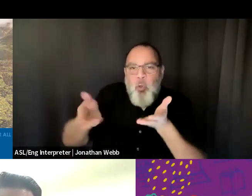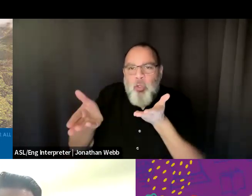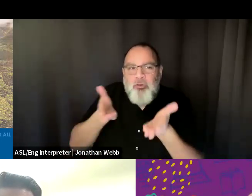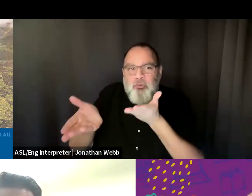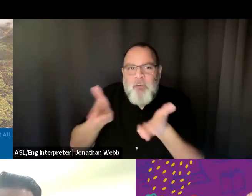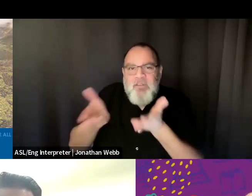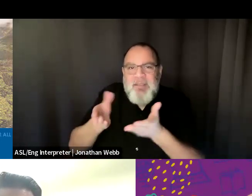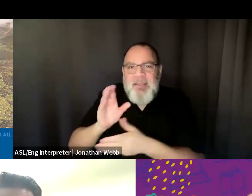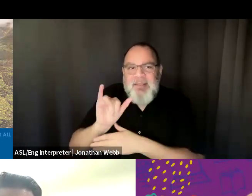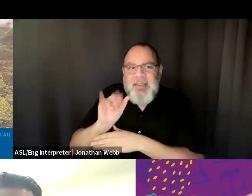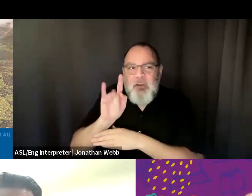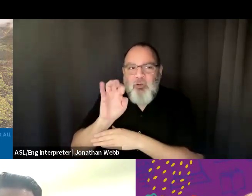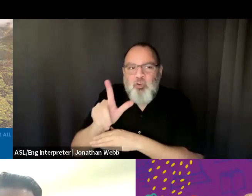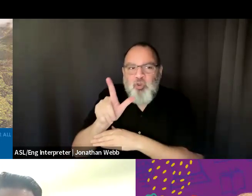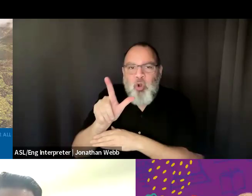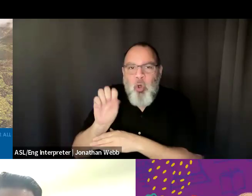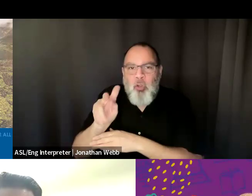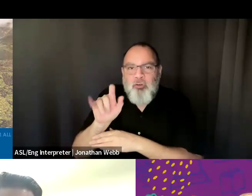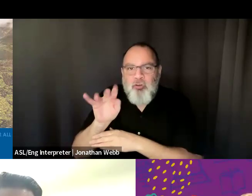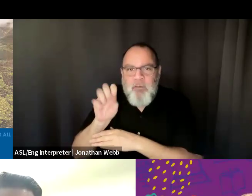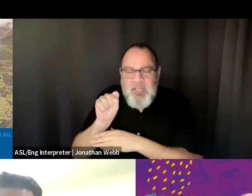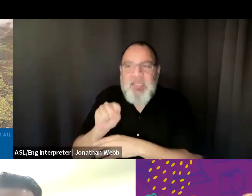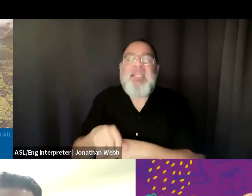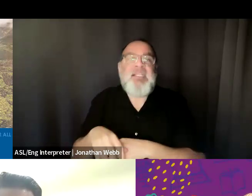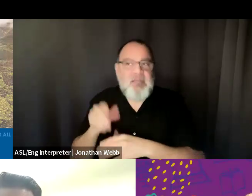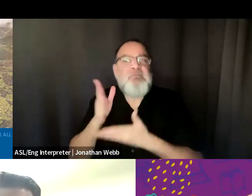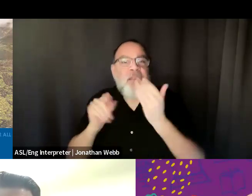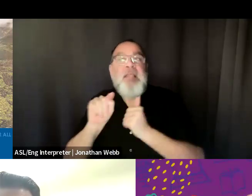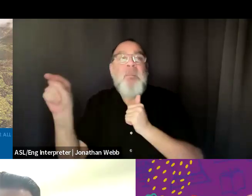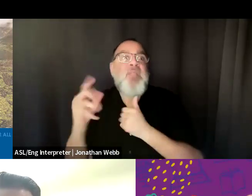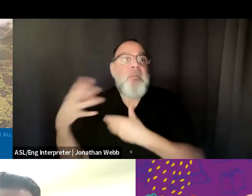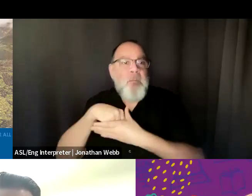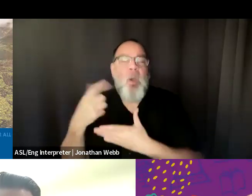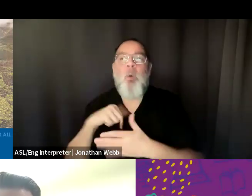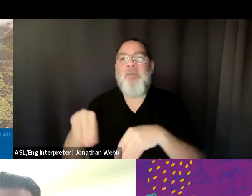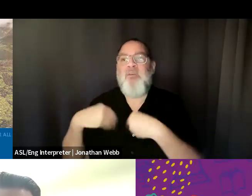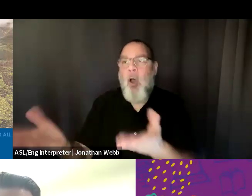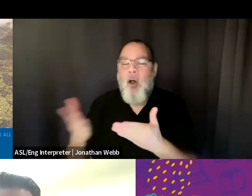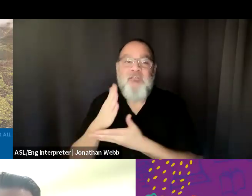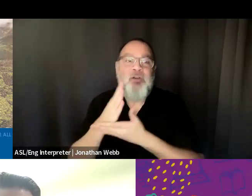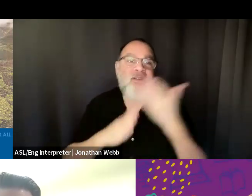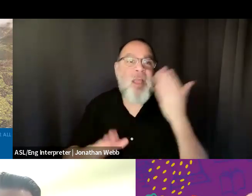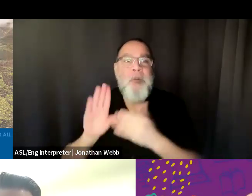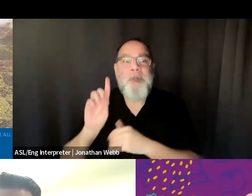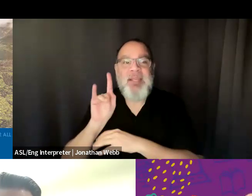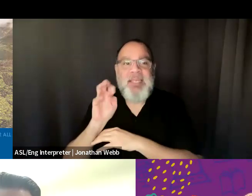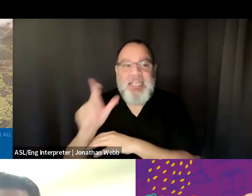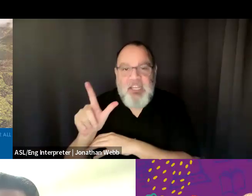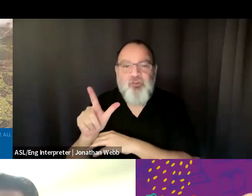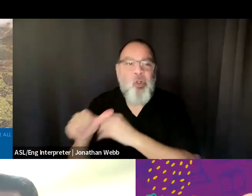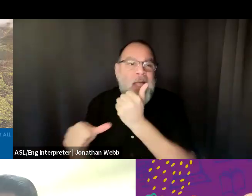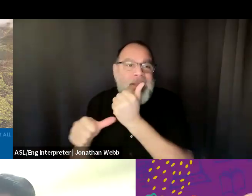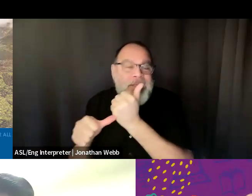in that department are on this call. We've been able to offer digital assistant interns at our libraries in partnership with them. We have been able